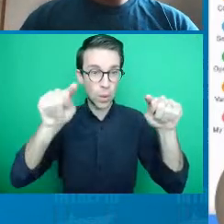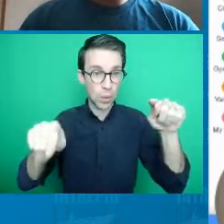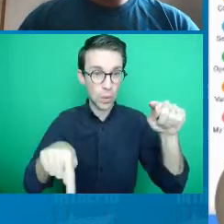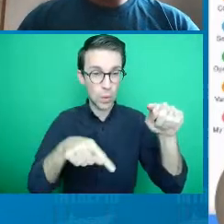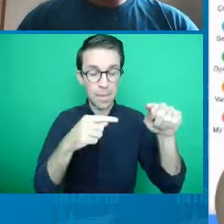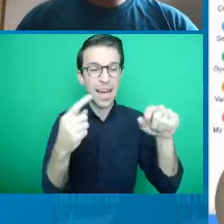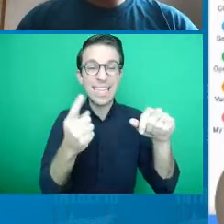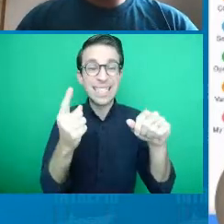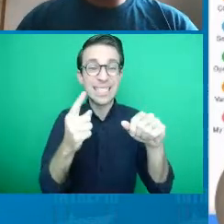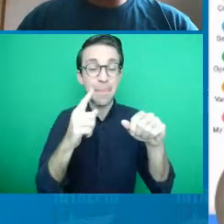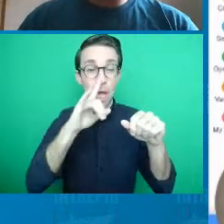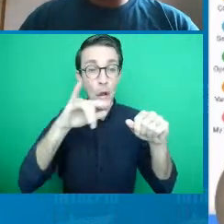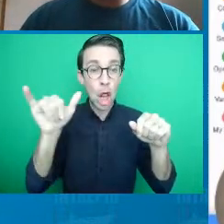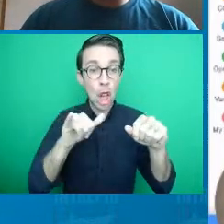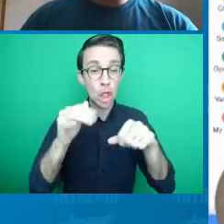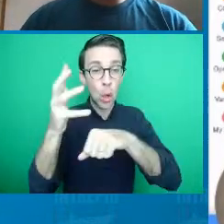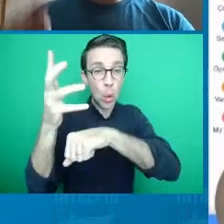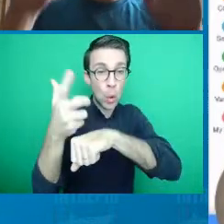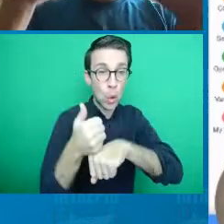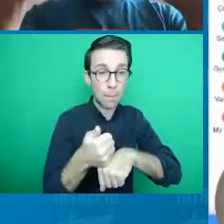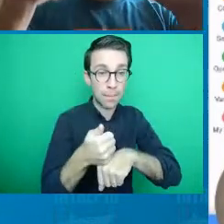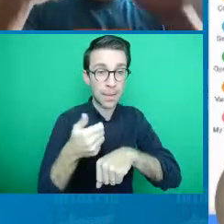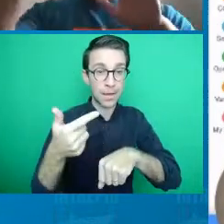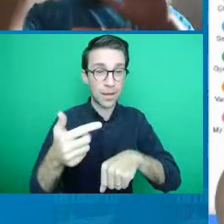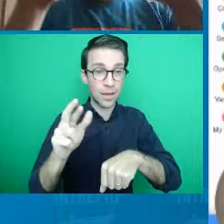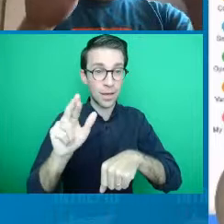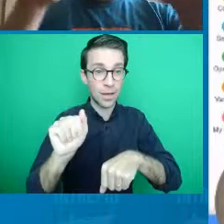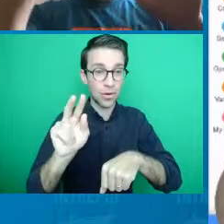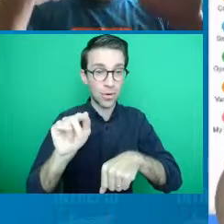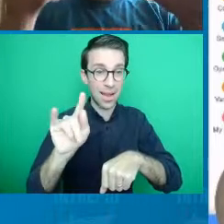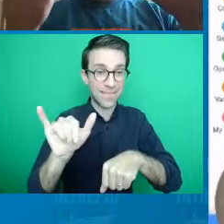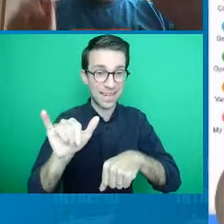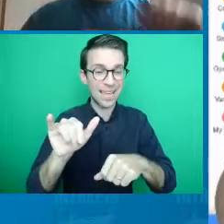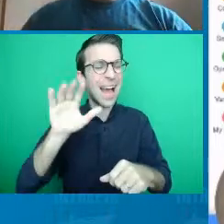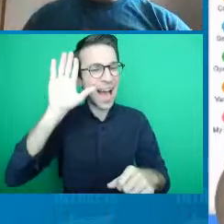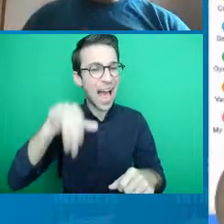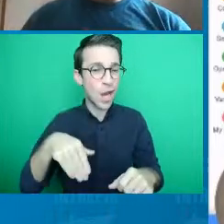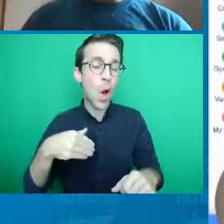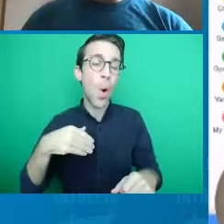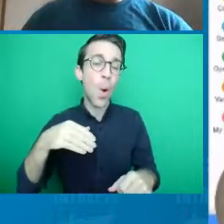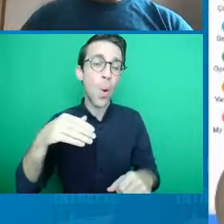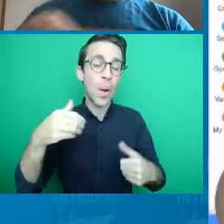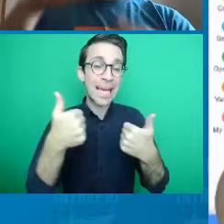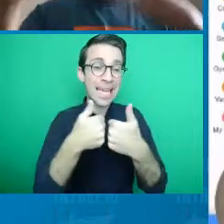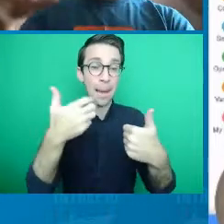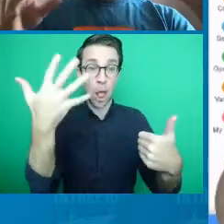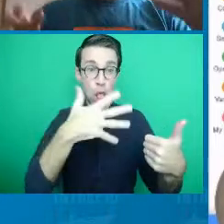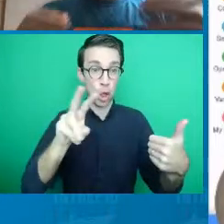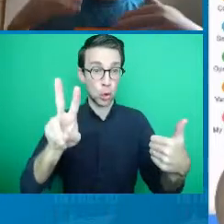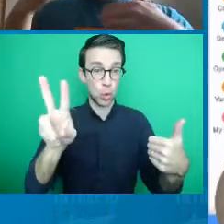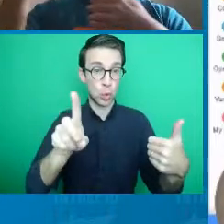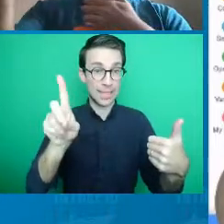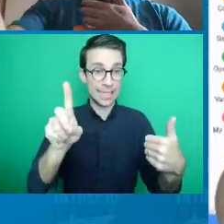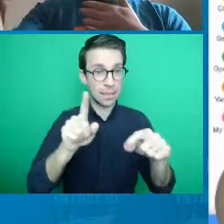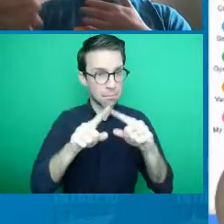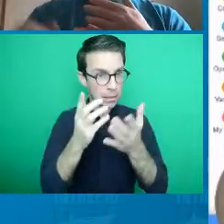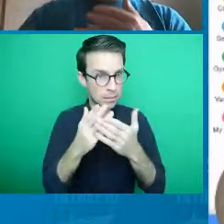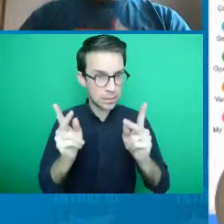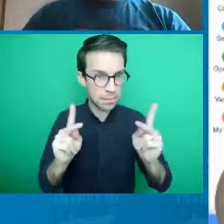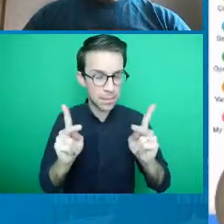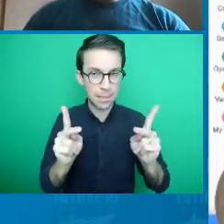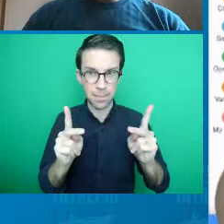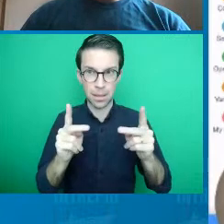and they can actually get quite advanced, even though they just have that two-dimensional appearance. Some people also can design them so it looks like